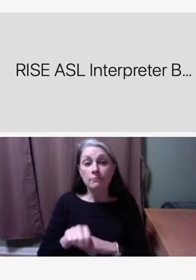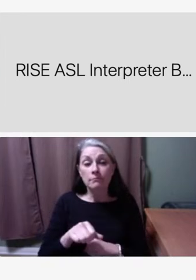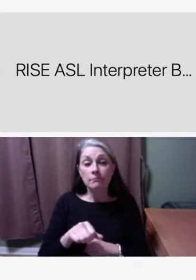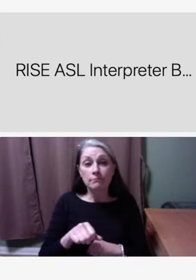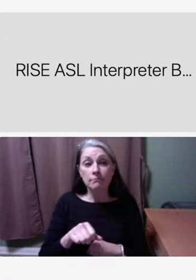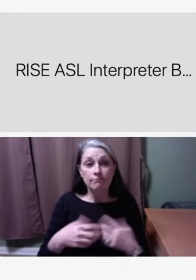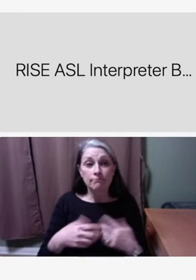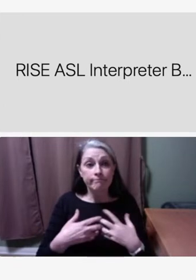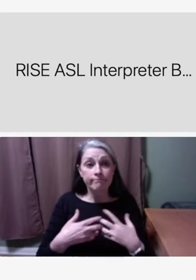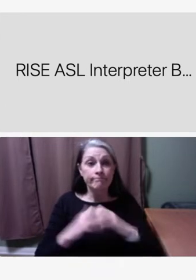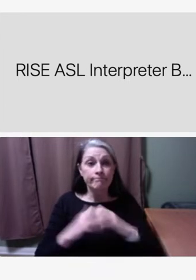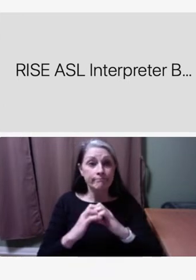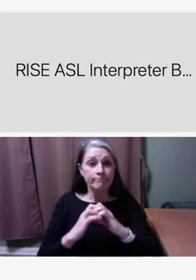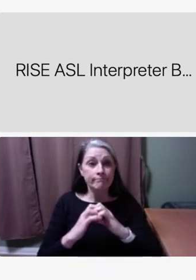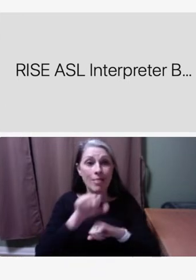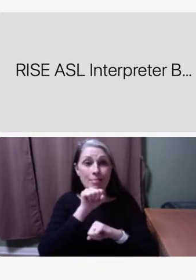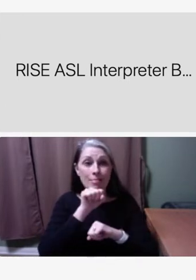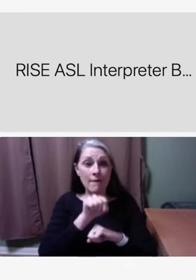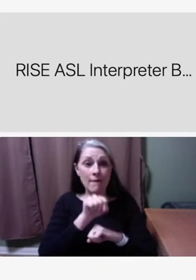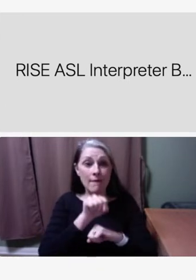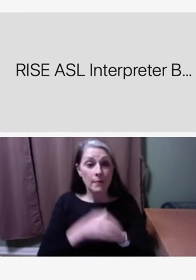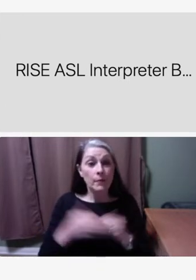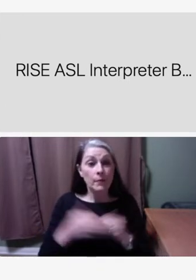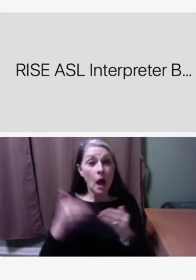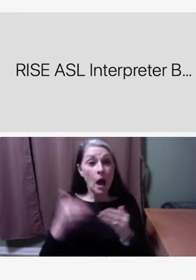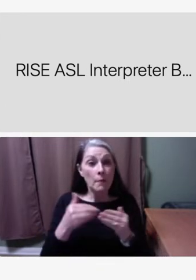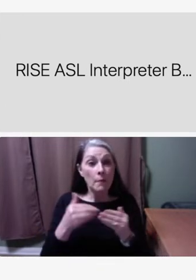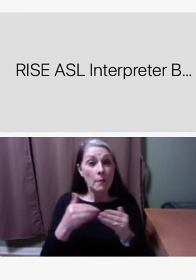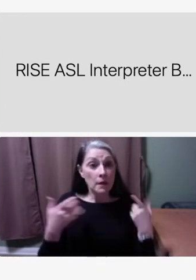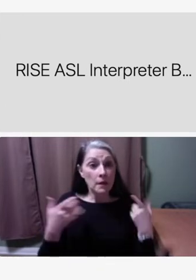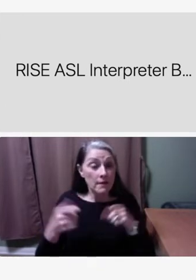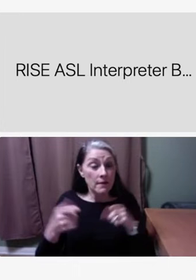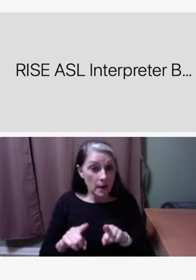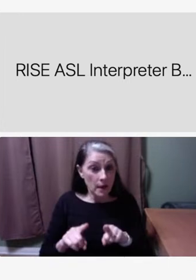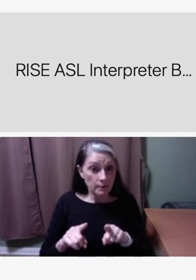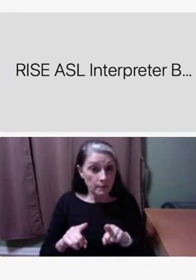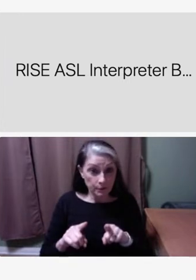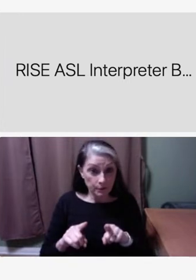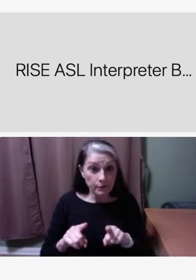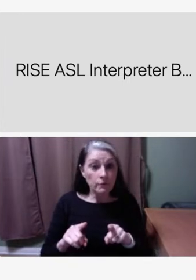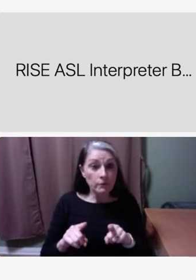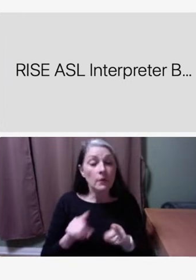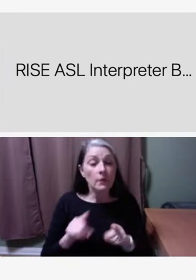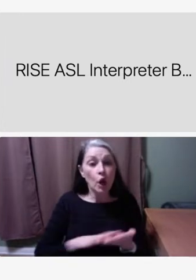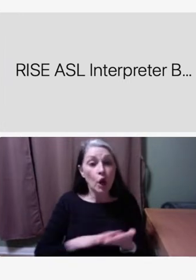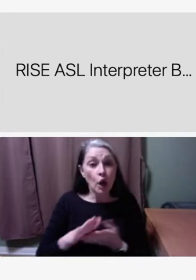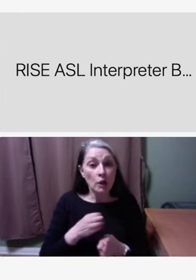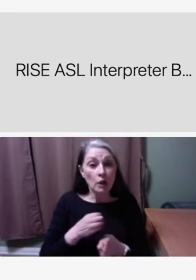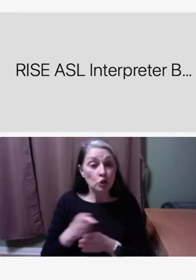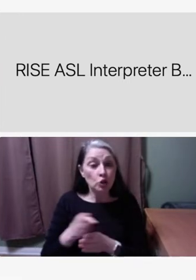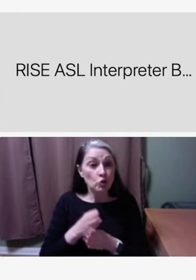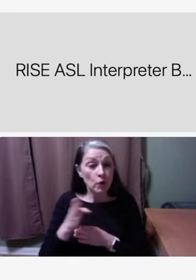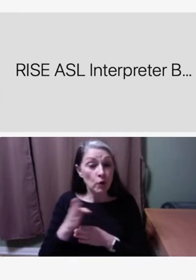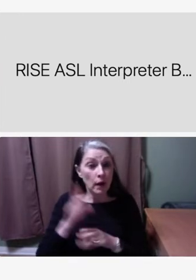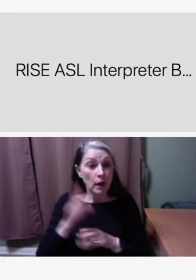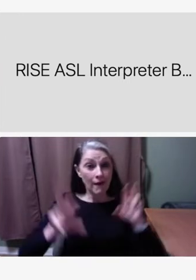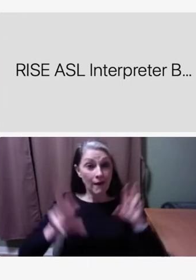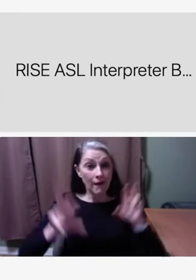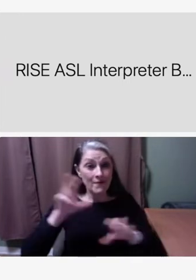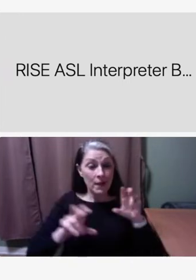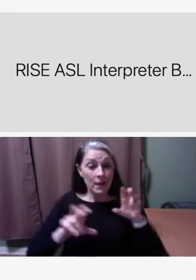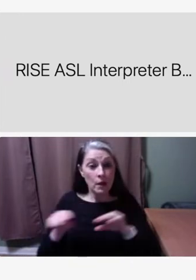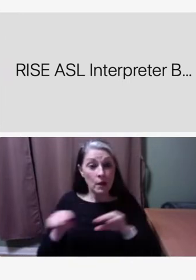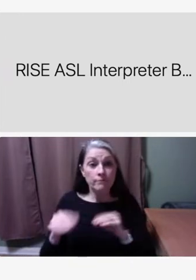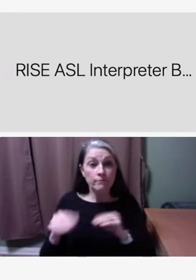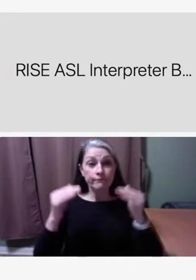Upcoming events here at Silver include Silver College and Career Fair, the mobile zoo, which would help like the biology